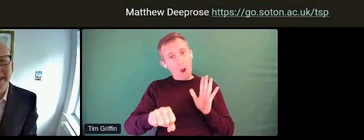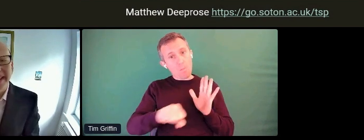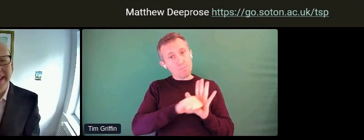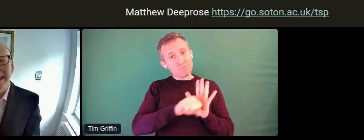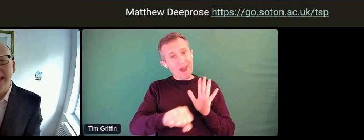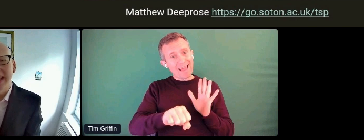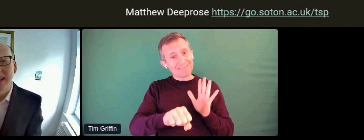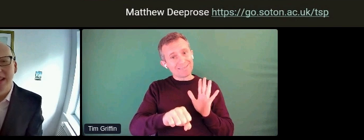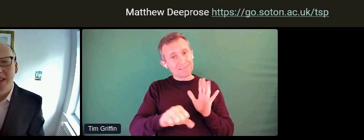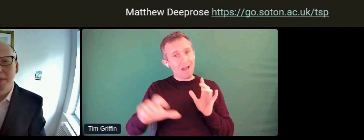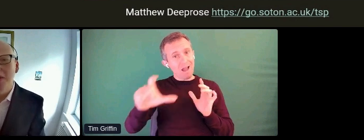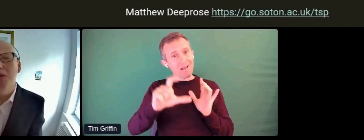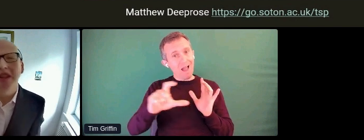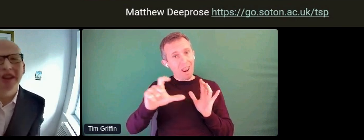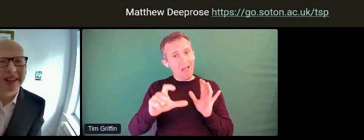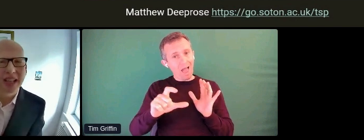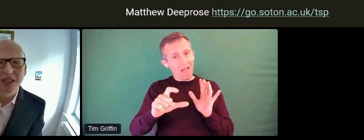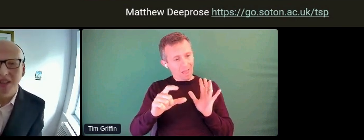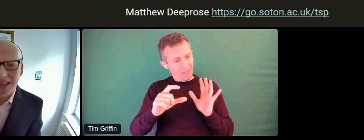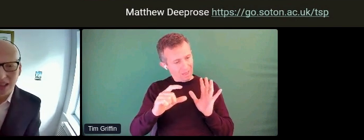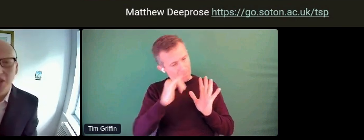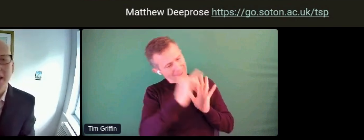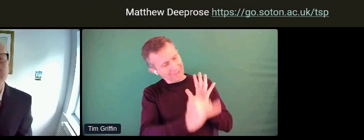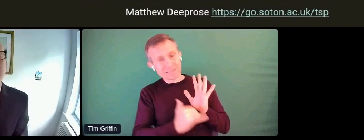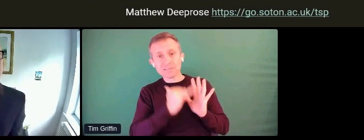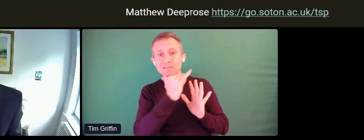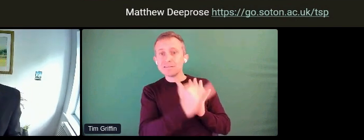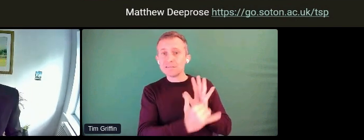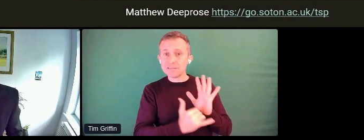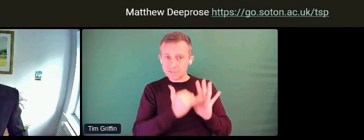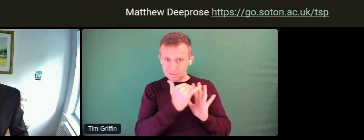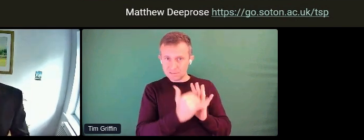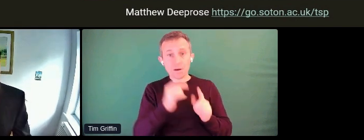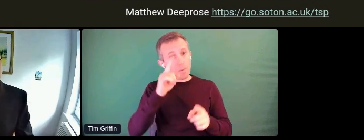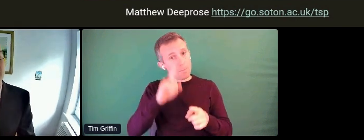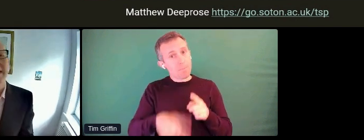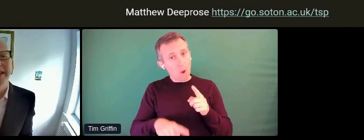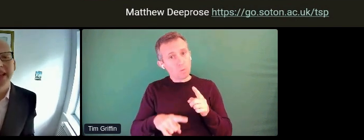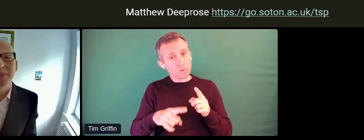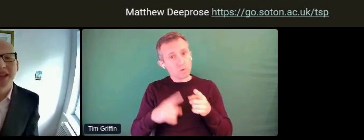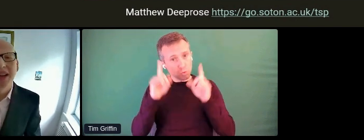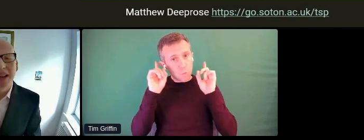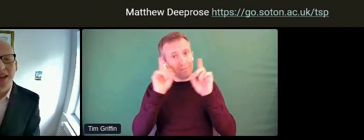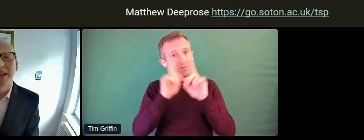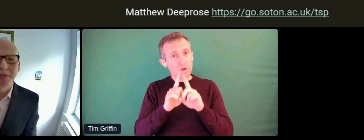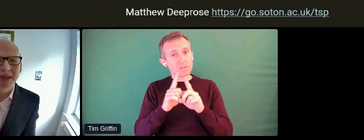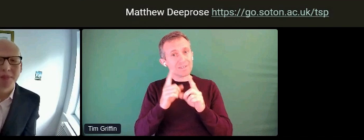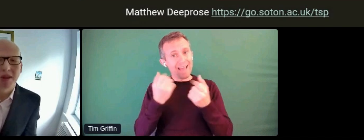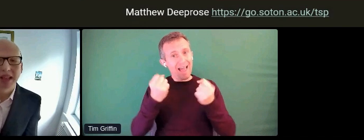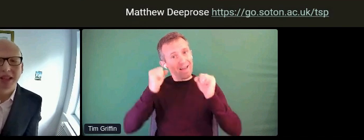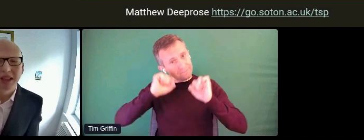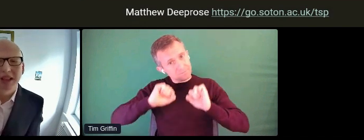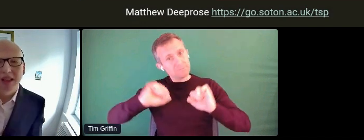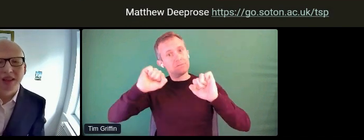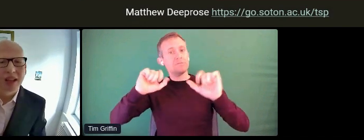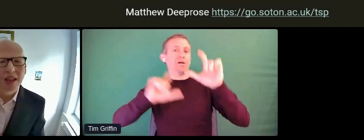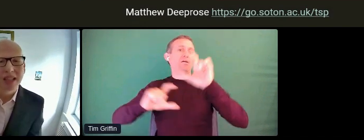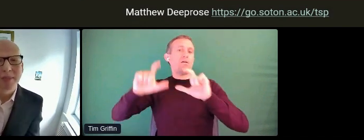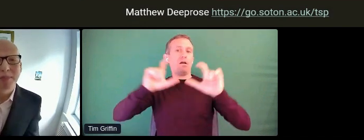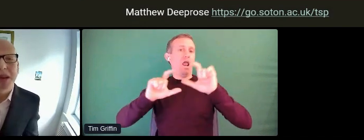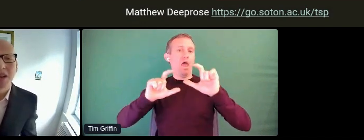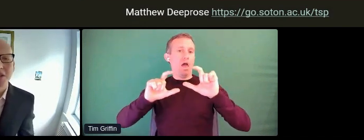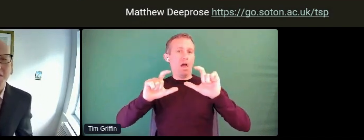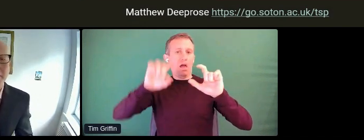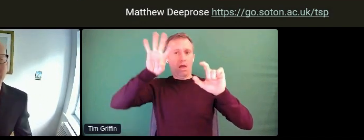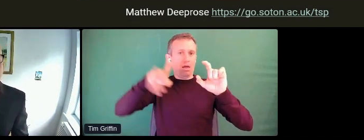accessible choices easily? So most organizations, including universities, have corporate color schemes aligned with their brand. And they're